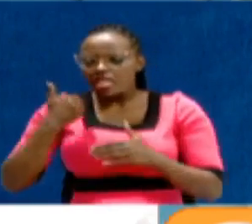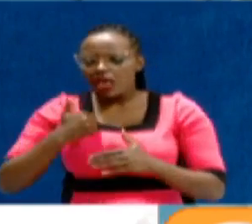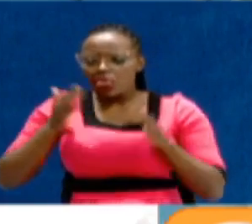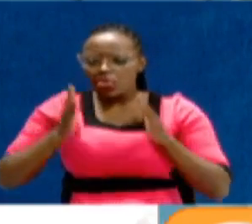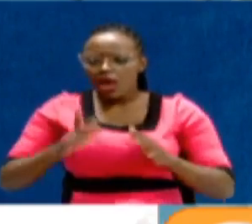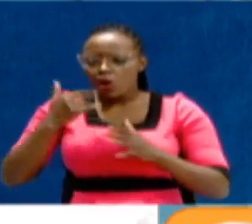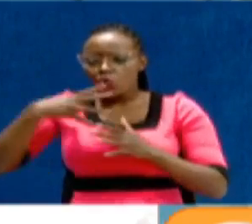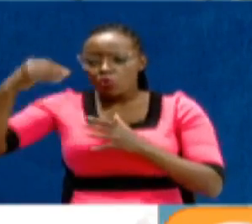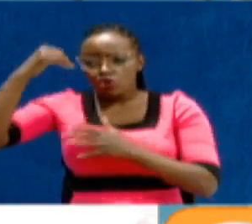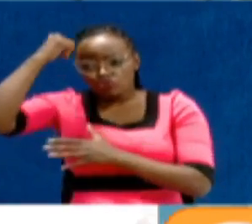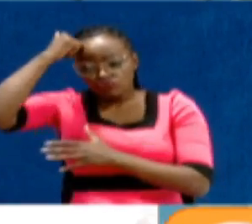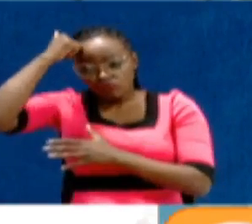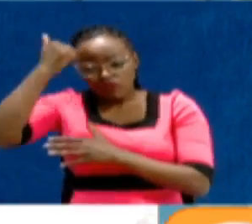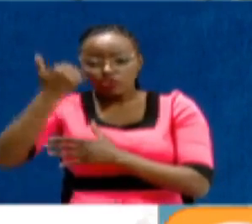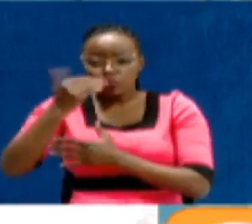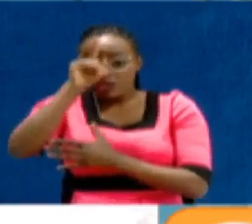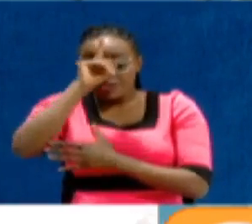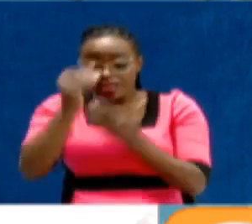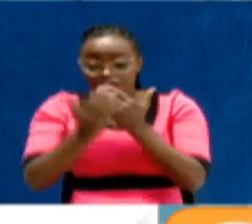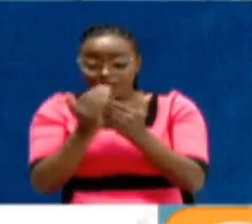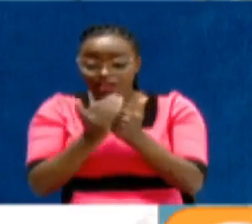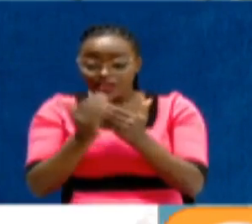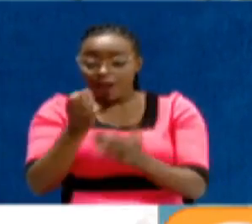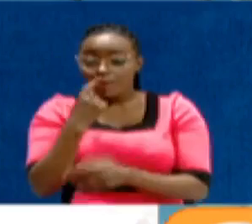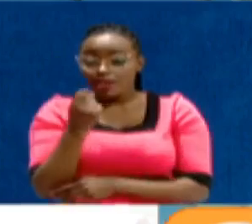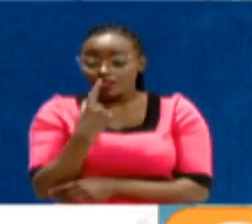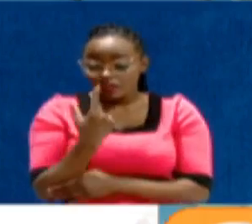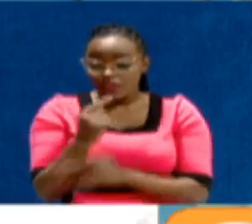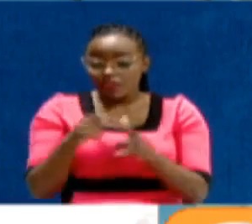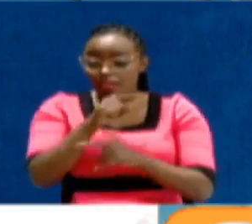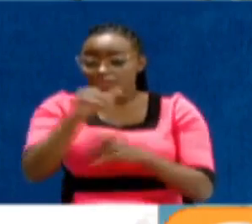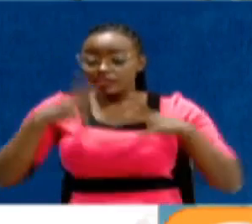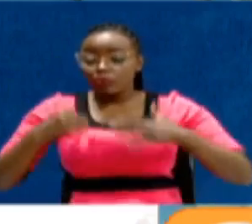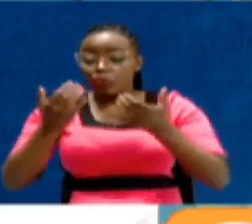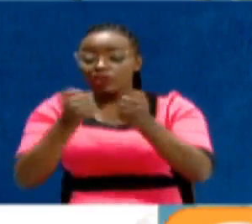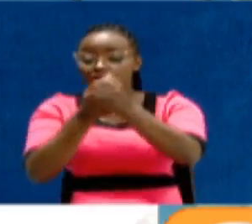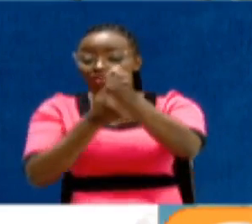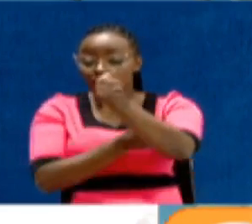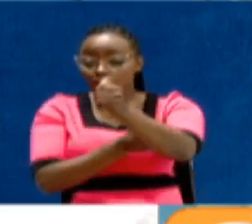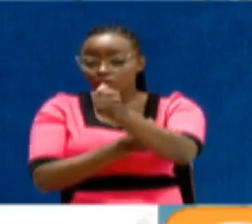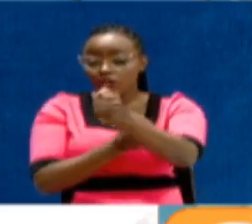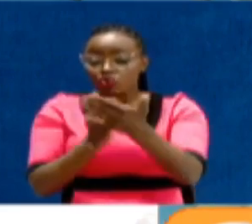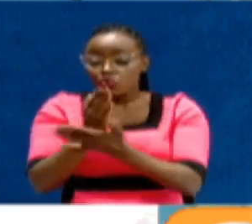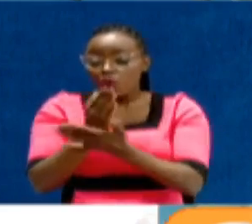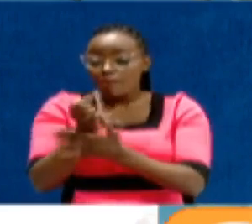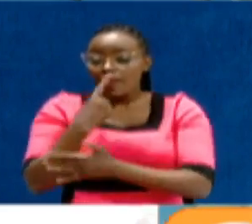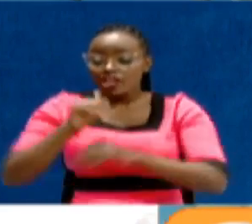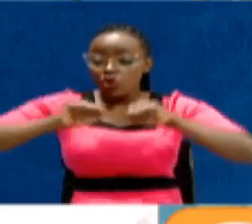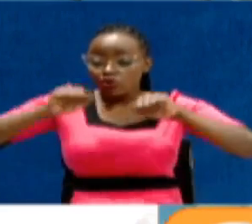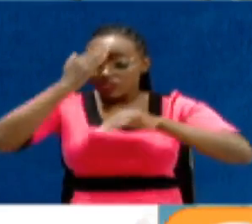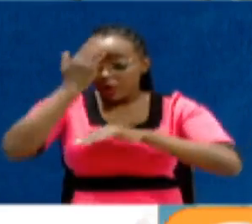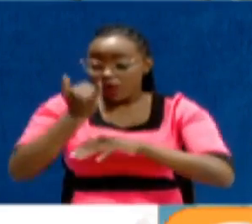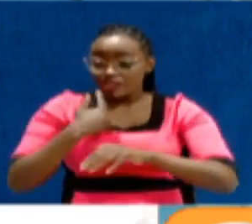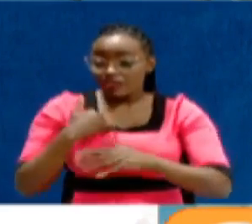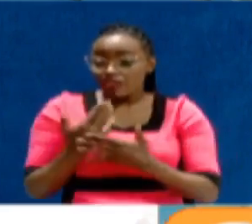who go for further training in critical care medicine. In addition, these people need to be supported by medical officers because the care of the